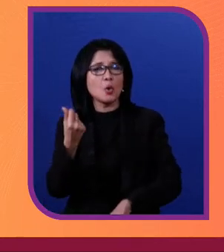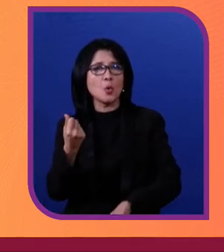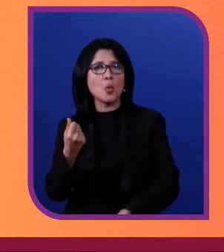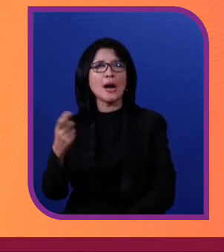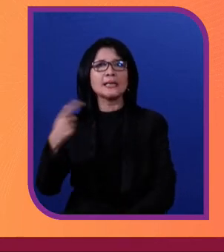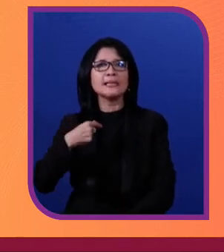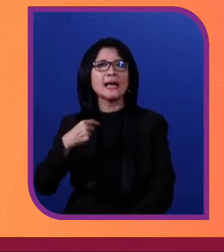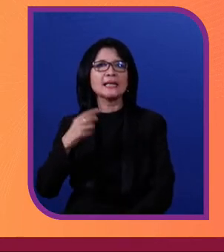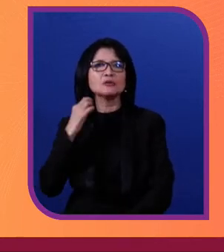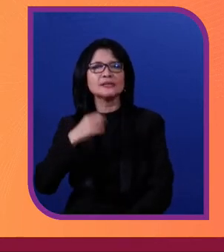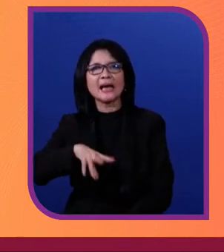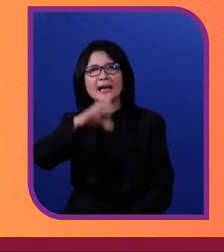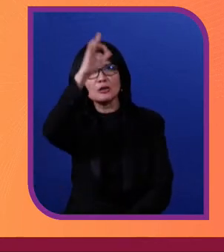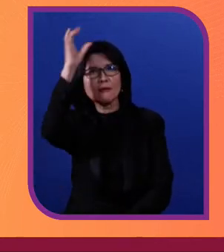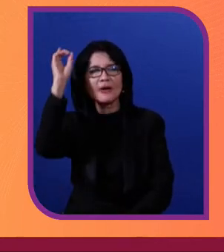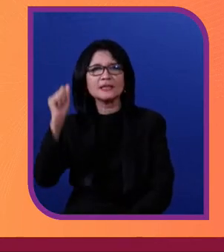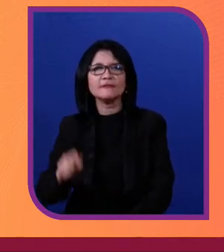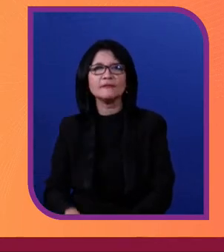devilzc0de